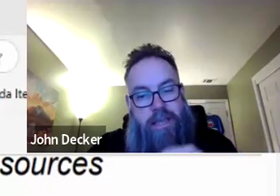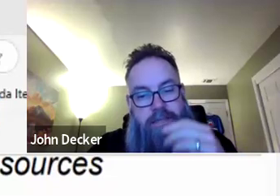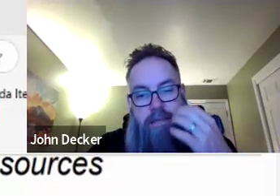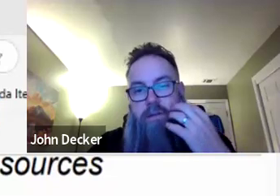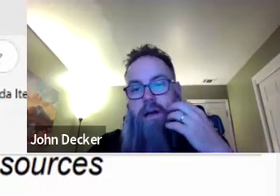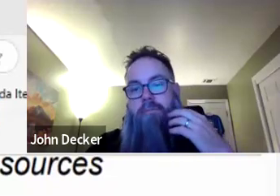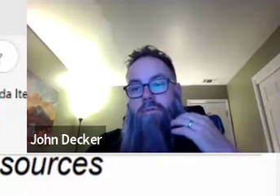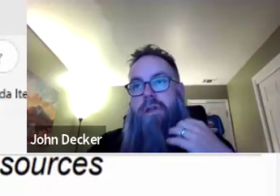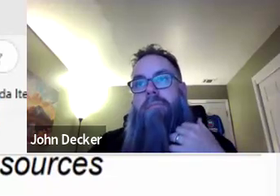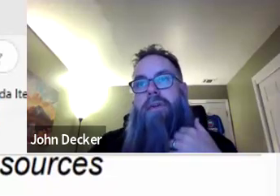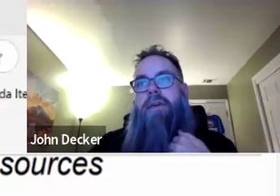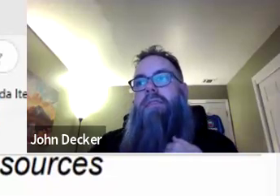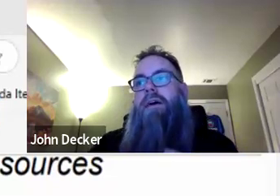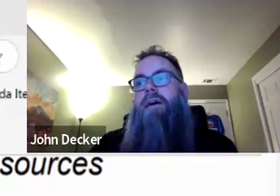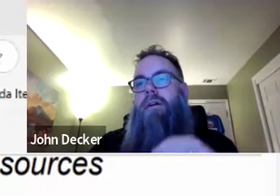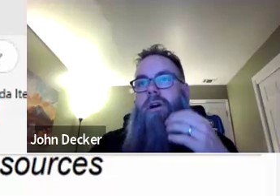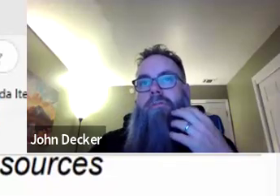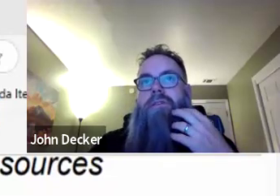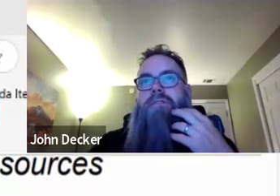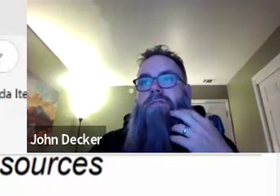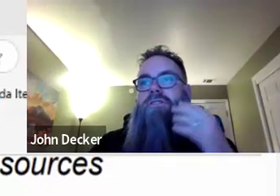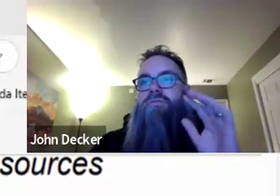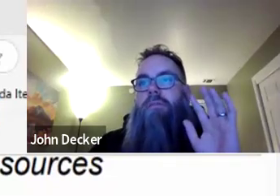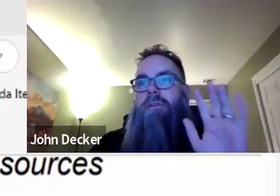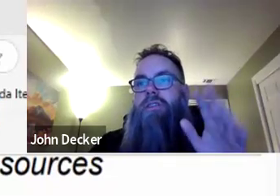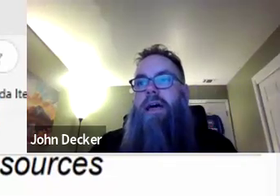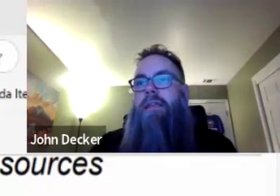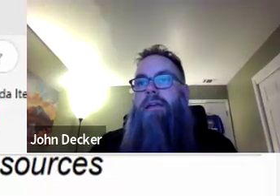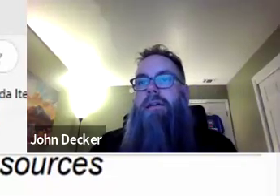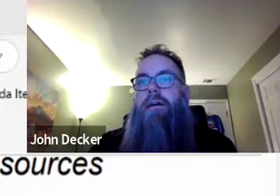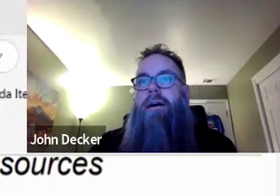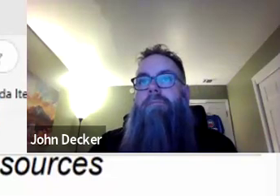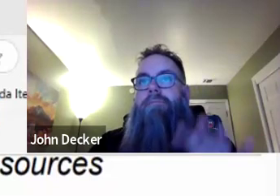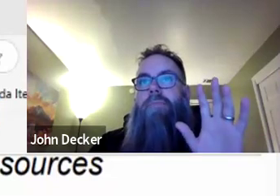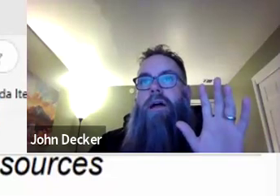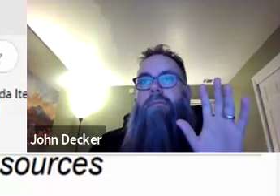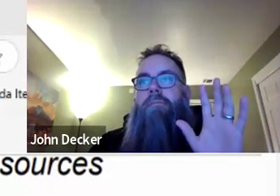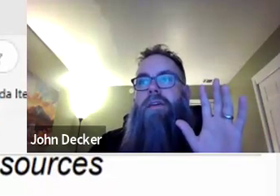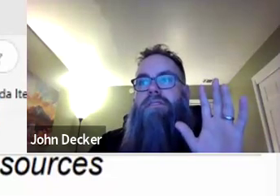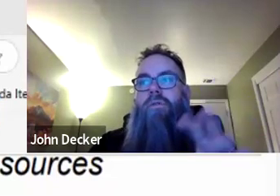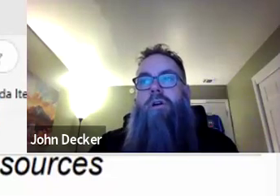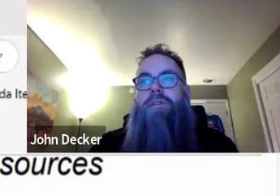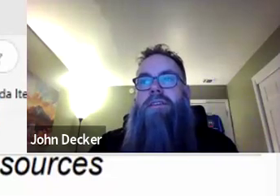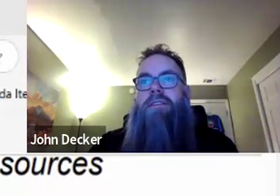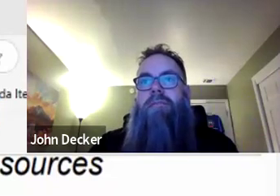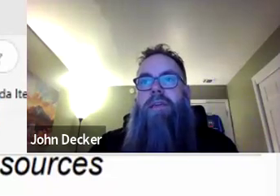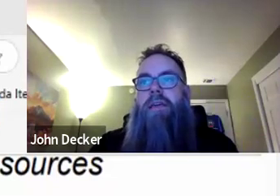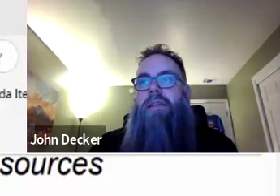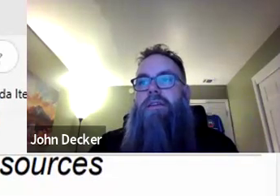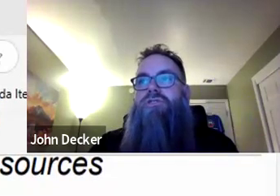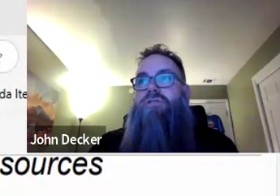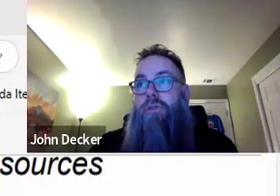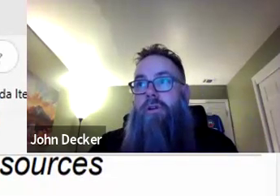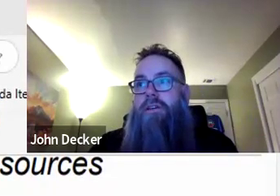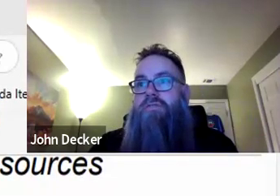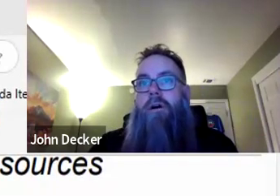throughout the state will not be in the held harmless. So I just wanted to mention that. Because the hold harmless is going to be